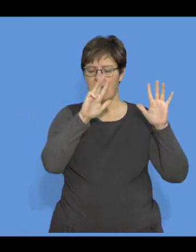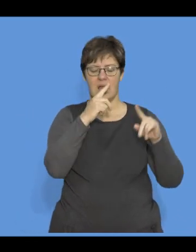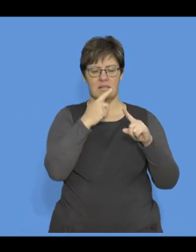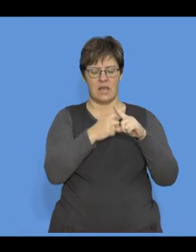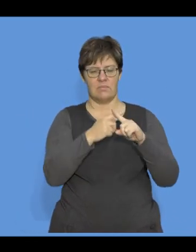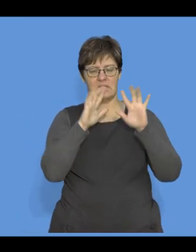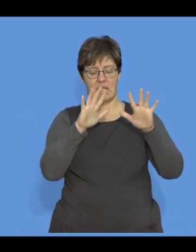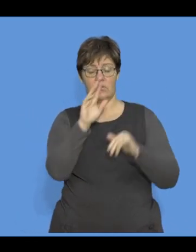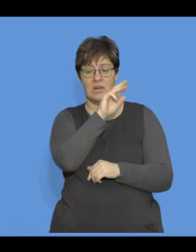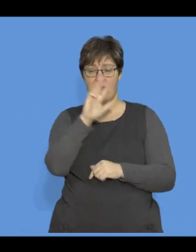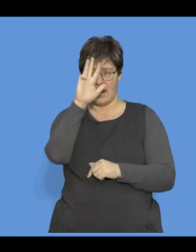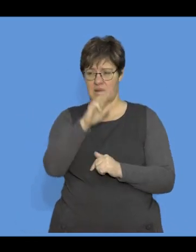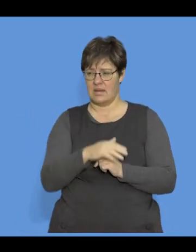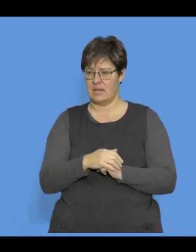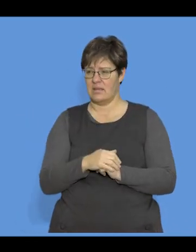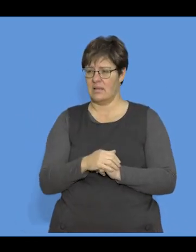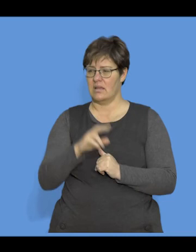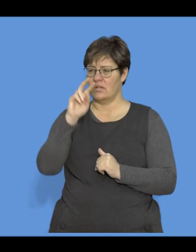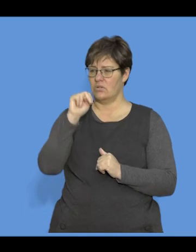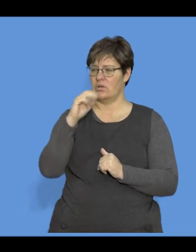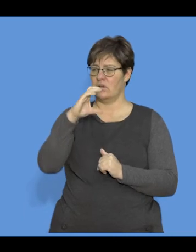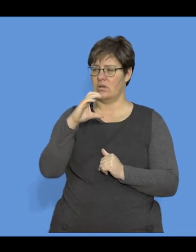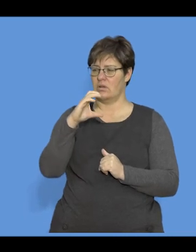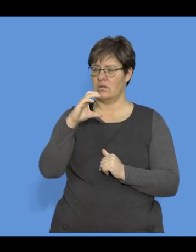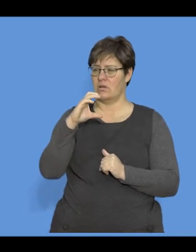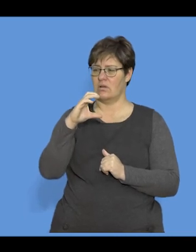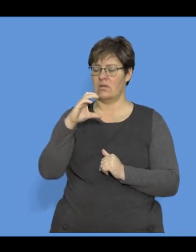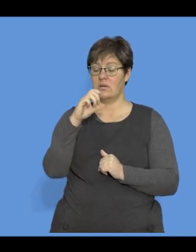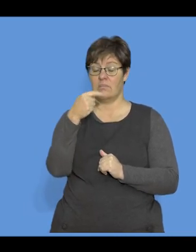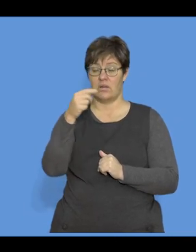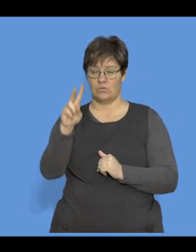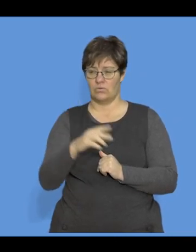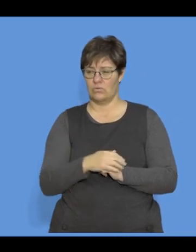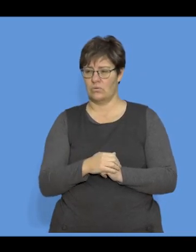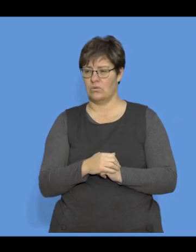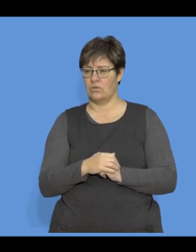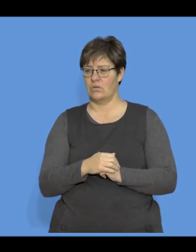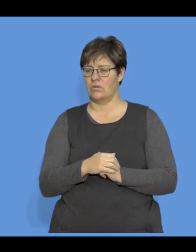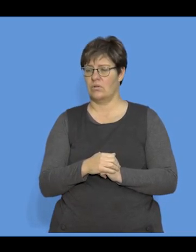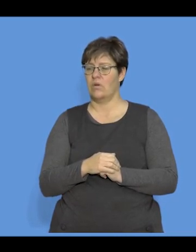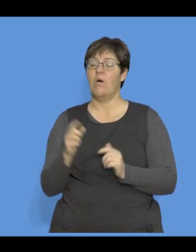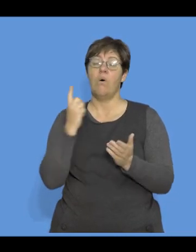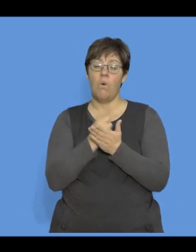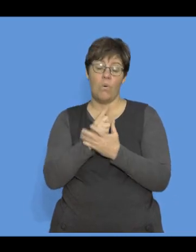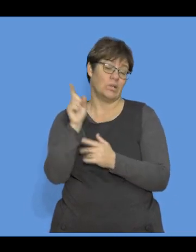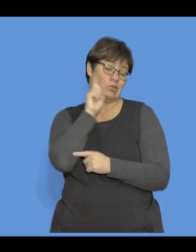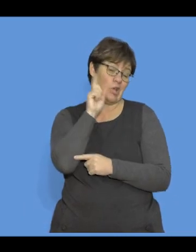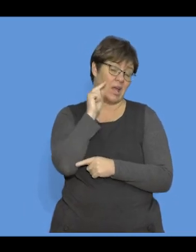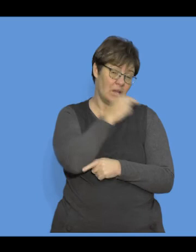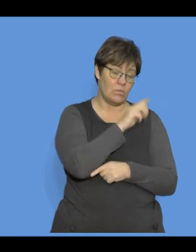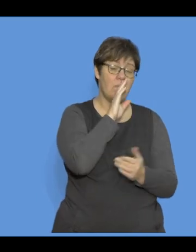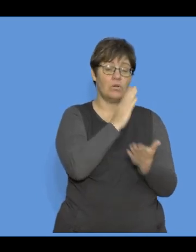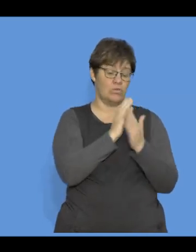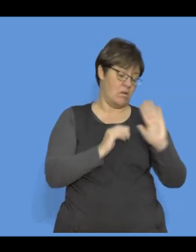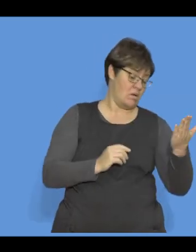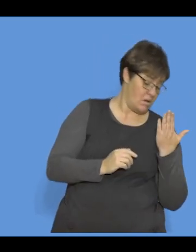the 9, Newton meter squared Coulomb to the minus 2. So always check back to make yourself